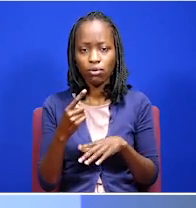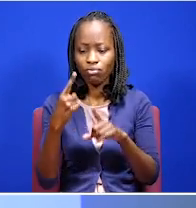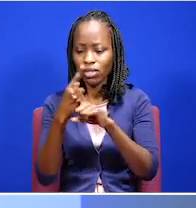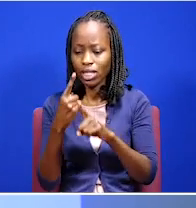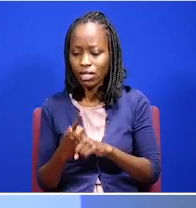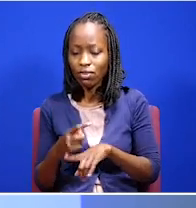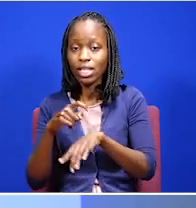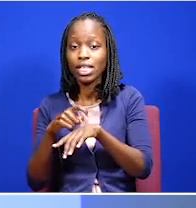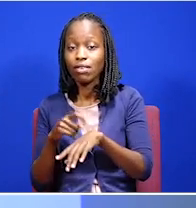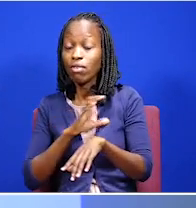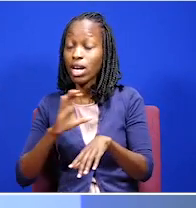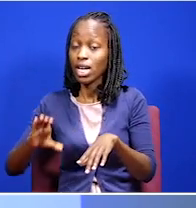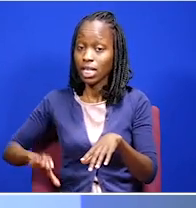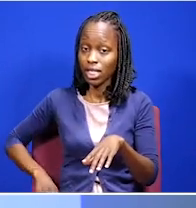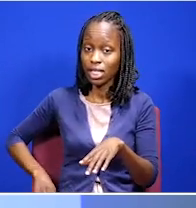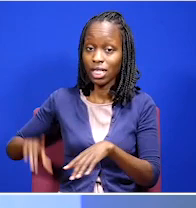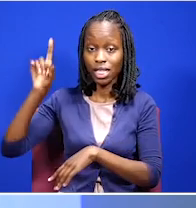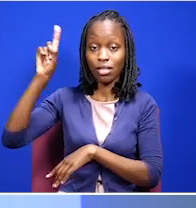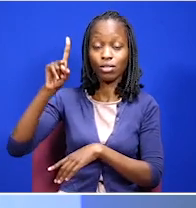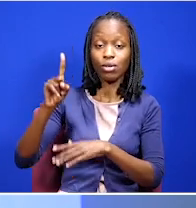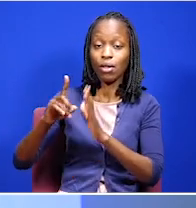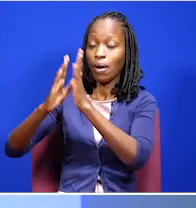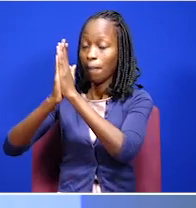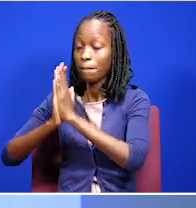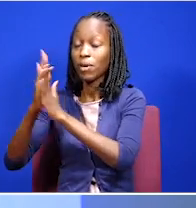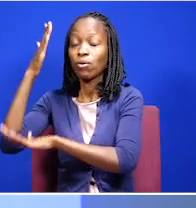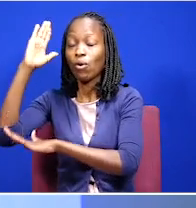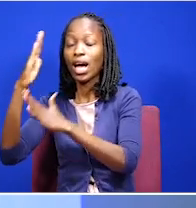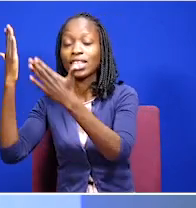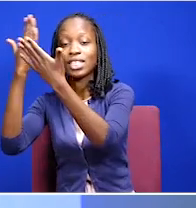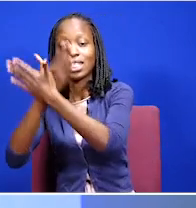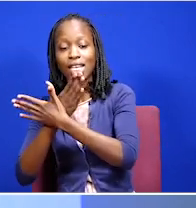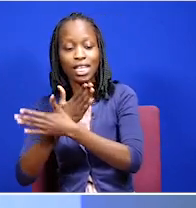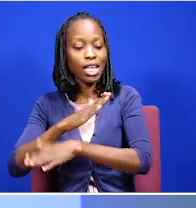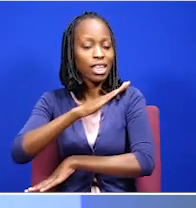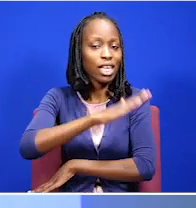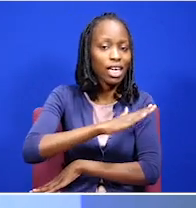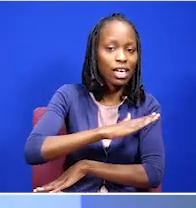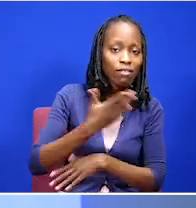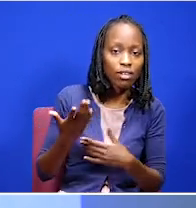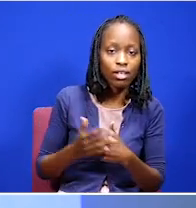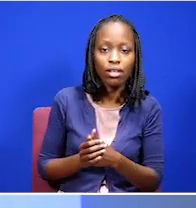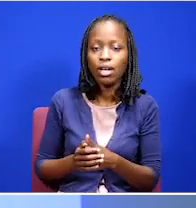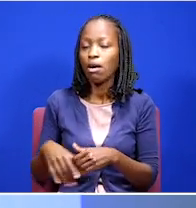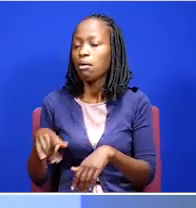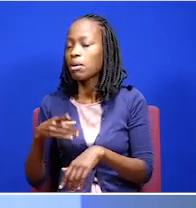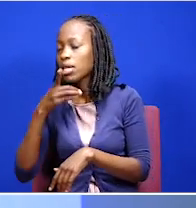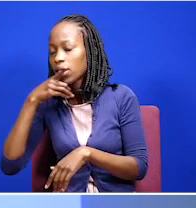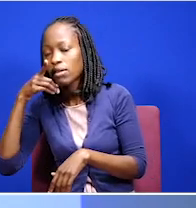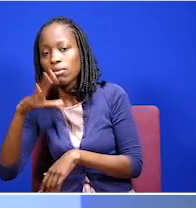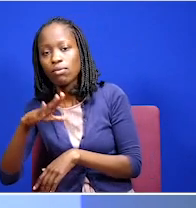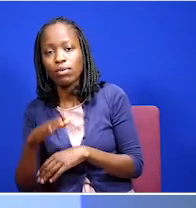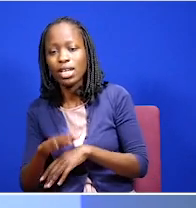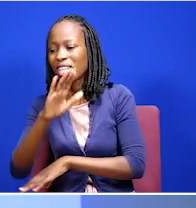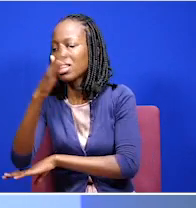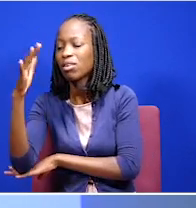And you know, I wish I had more time. I'll tell you of the different times Christ himself went to God in prayer